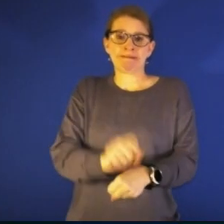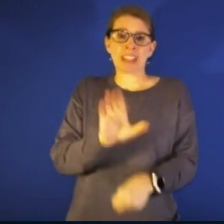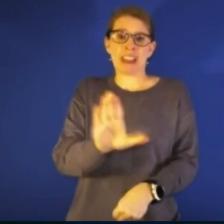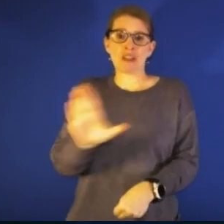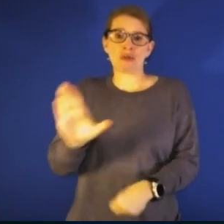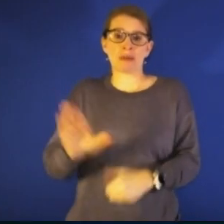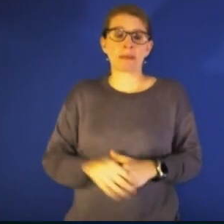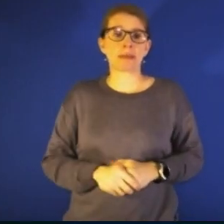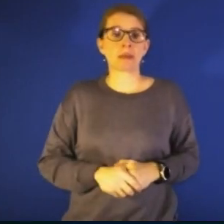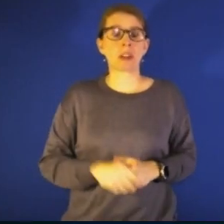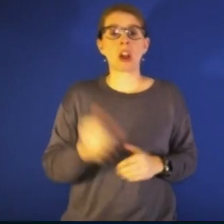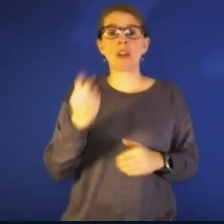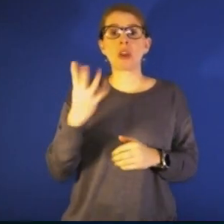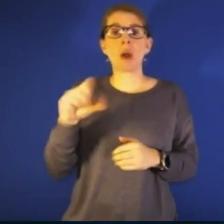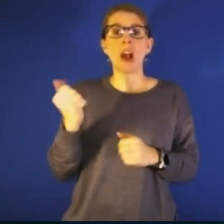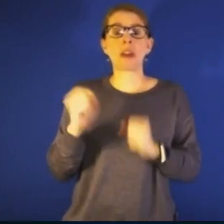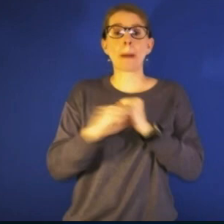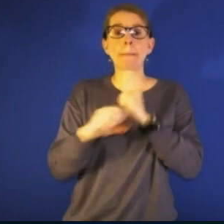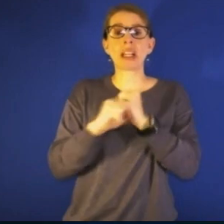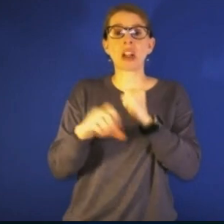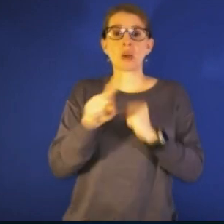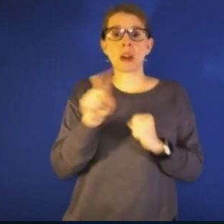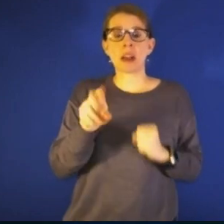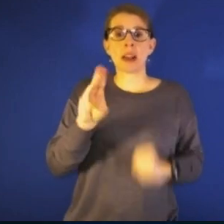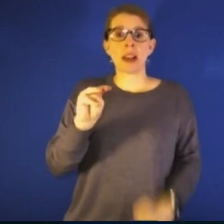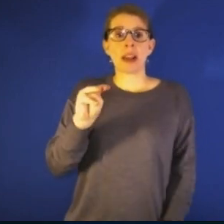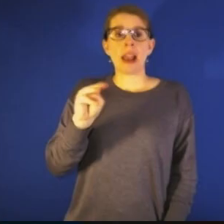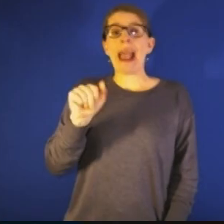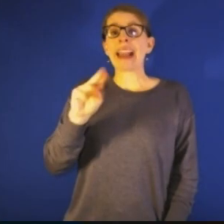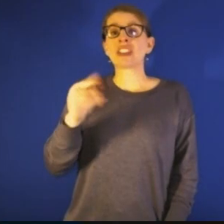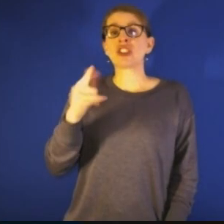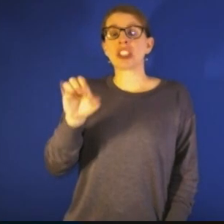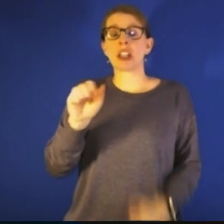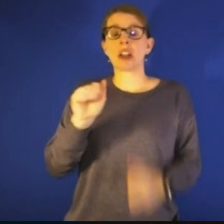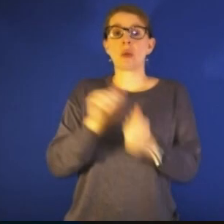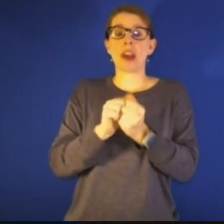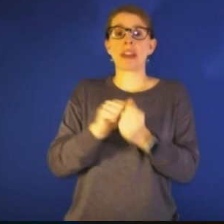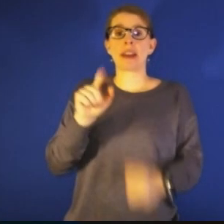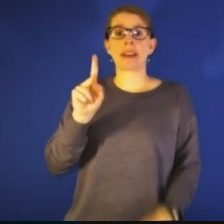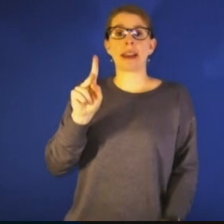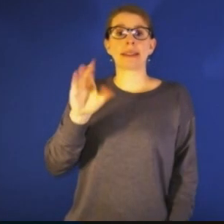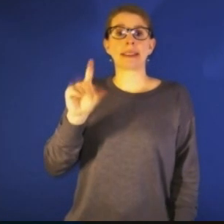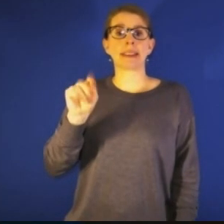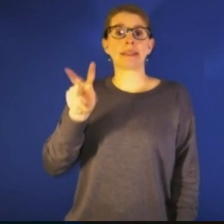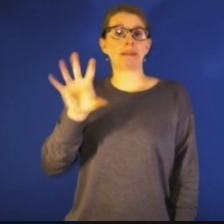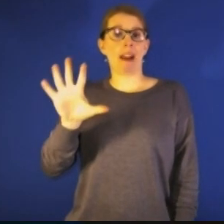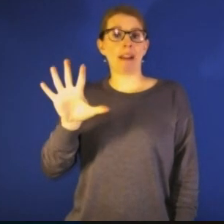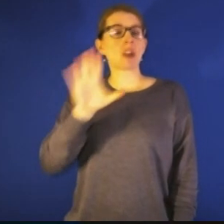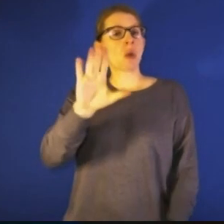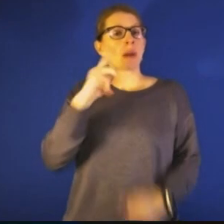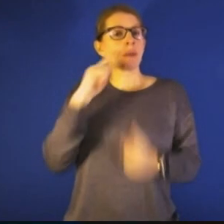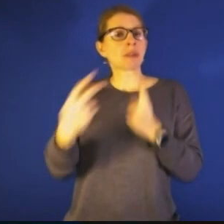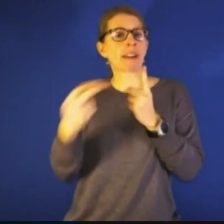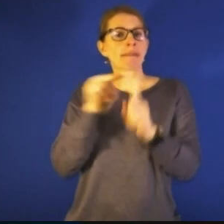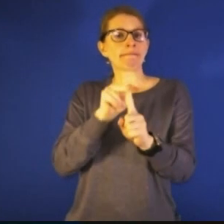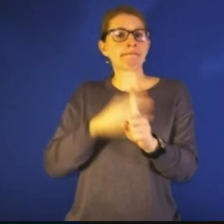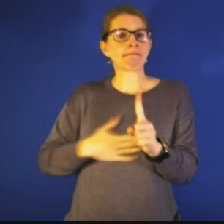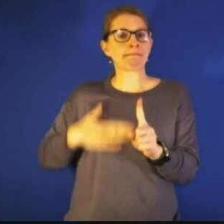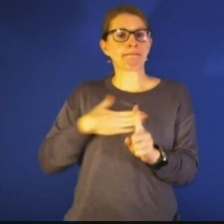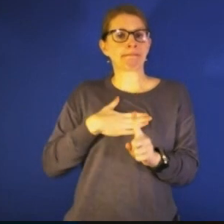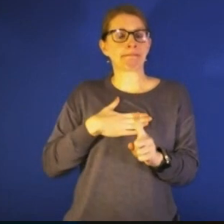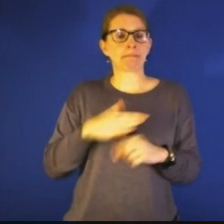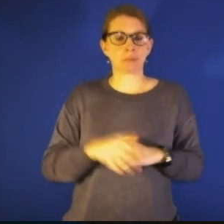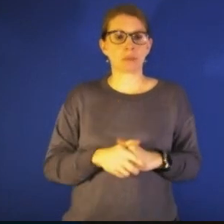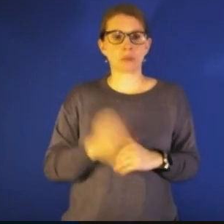media questions. Angie with KCTV5 wants to know, could you share your perspective on if we need